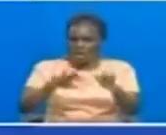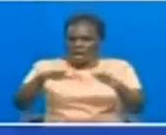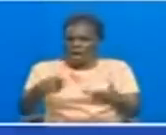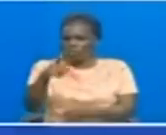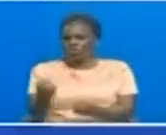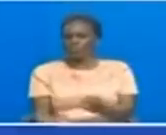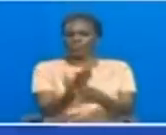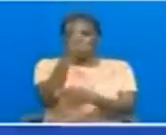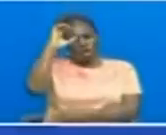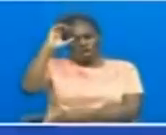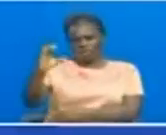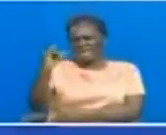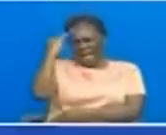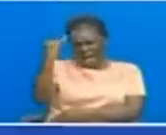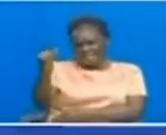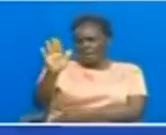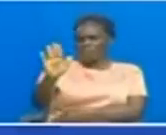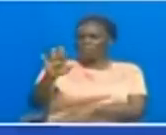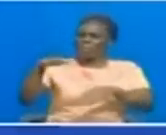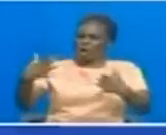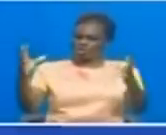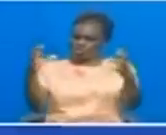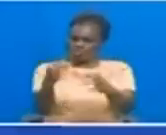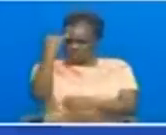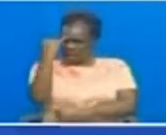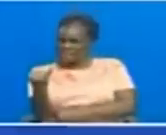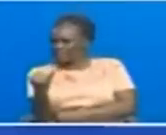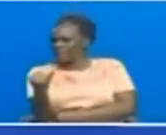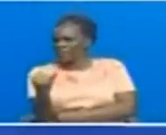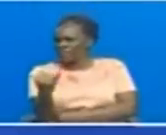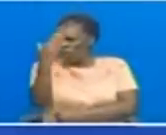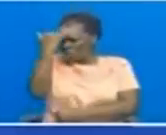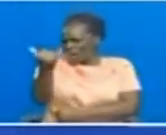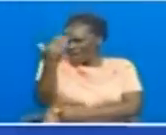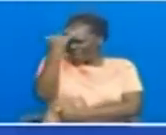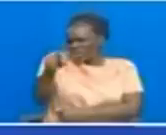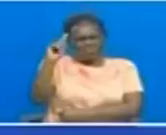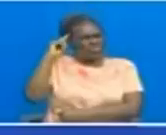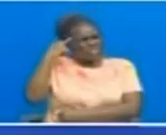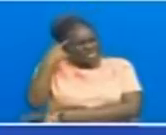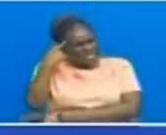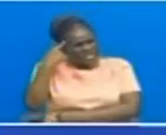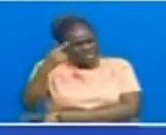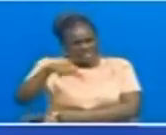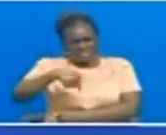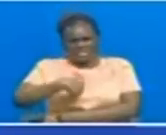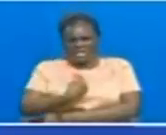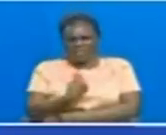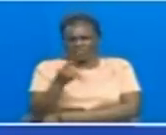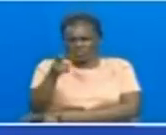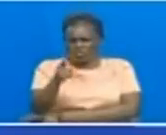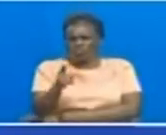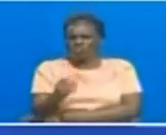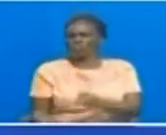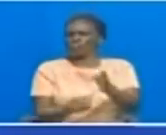came up with the concept. Was it your idea? Was it a team that came up with this idea? And why? Why did you think that, you know, we are the people who are going to be